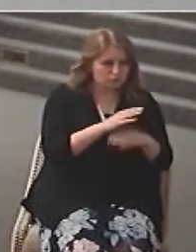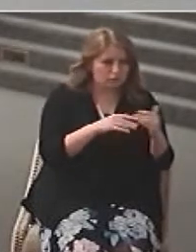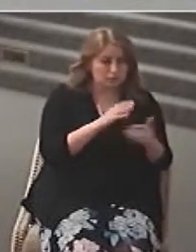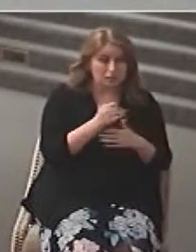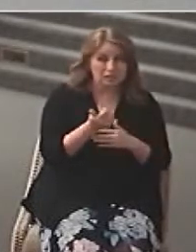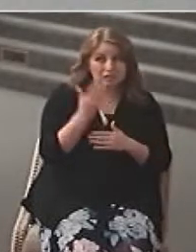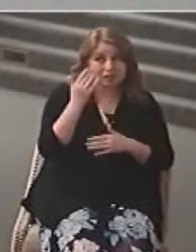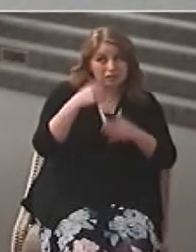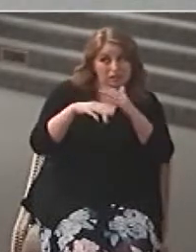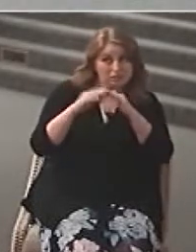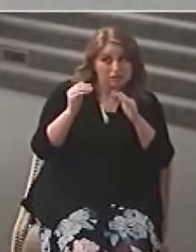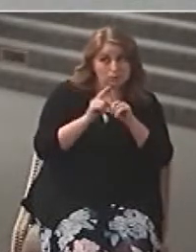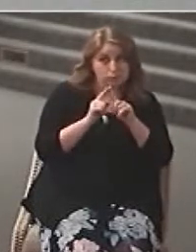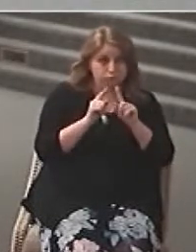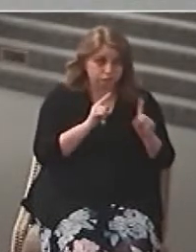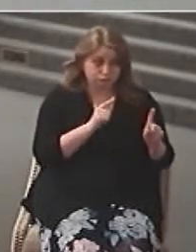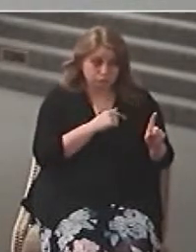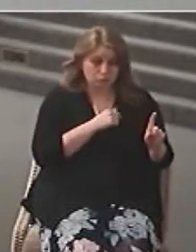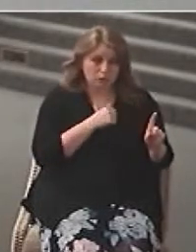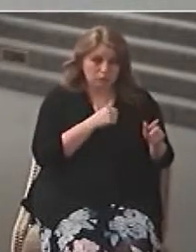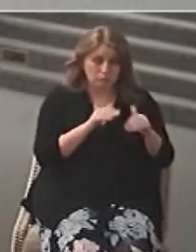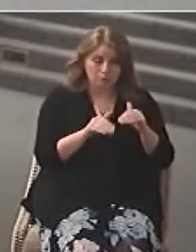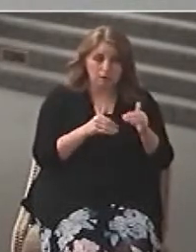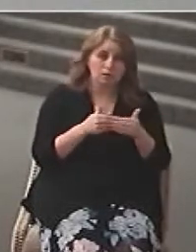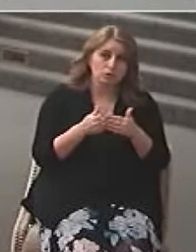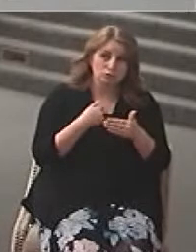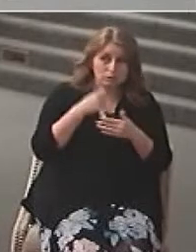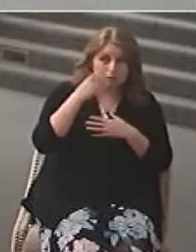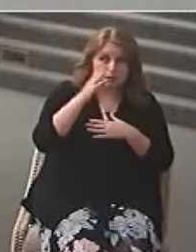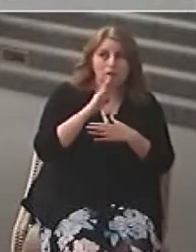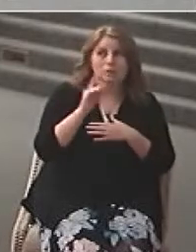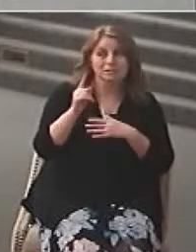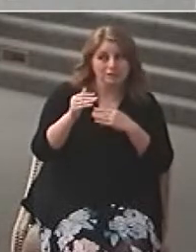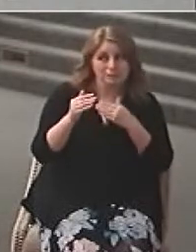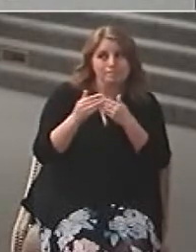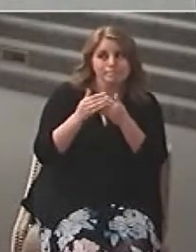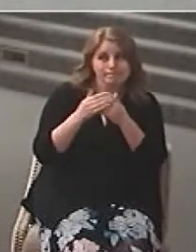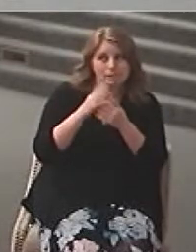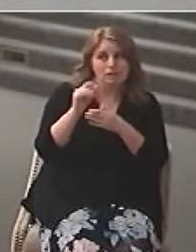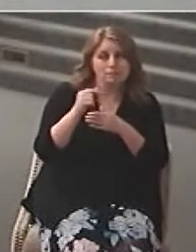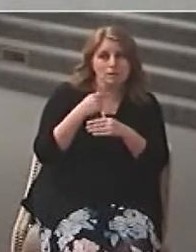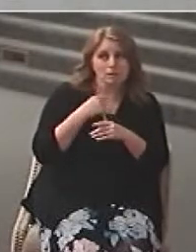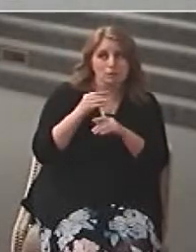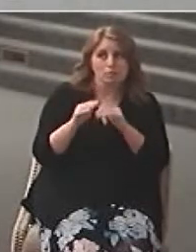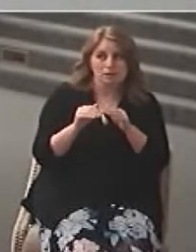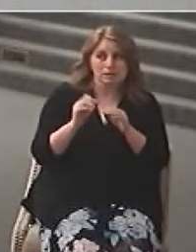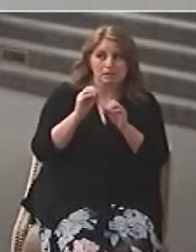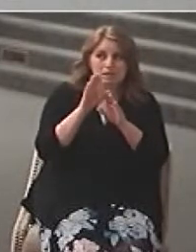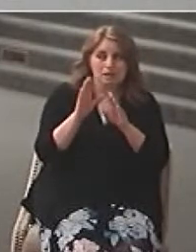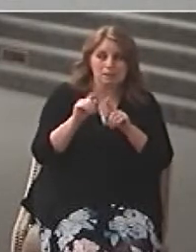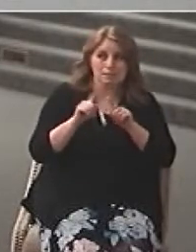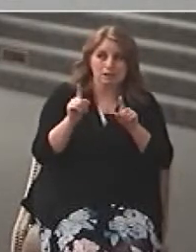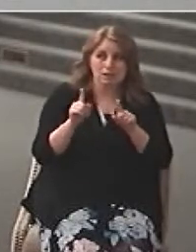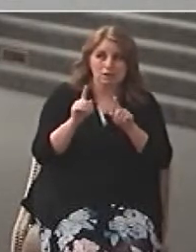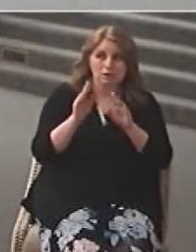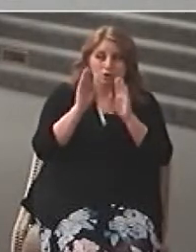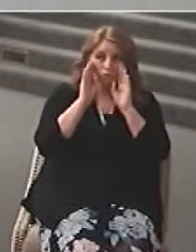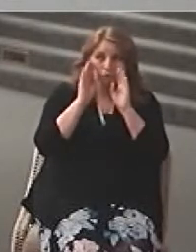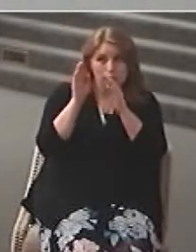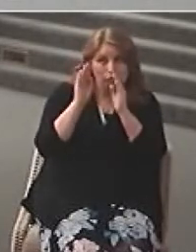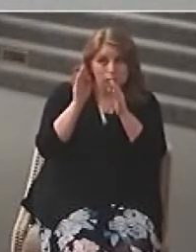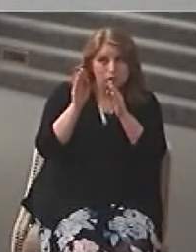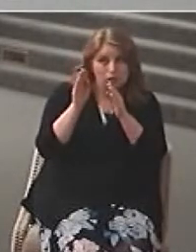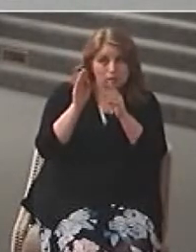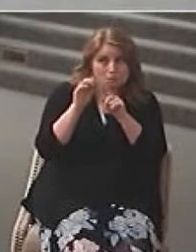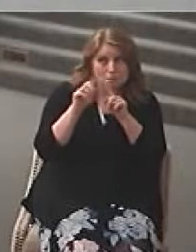then oftentimes we'll be walking close to God. We'll have a good relationship with Him. He'll be right next to us. We'll be in the light. But as we get our focus off of what's